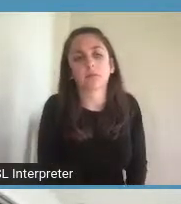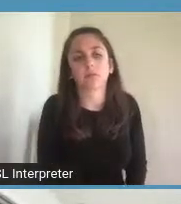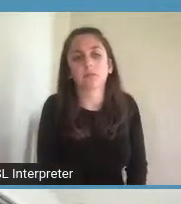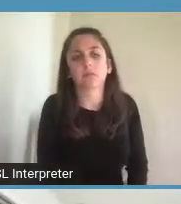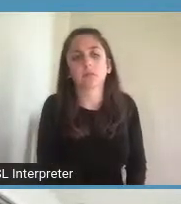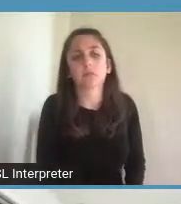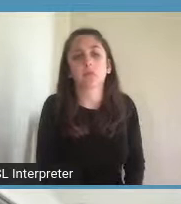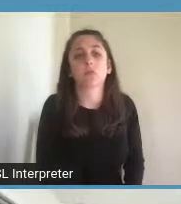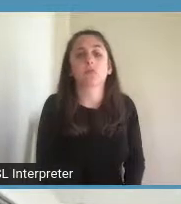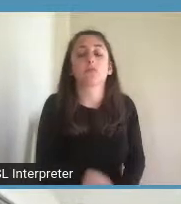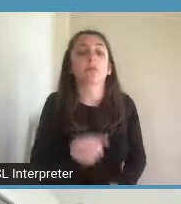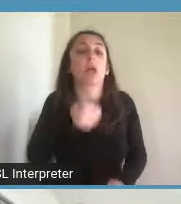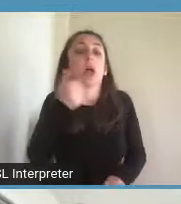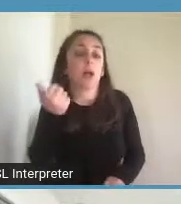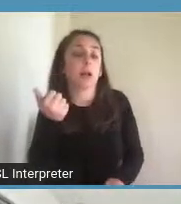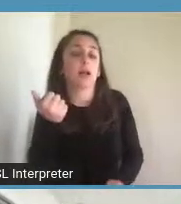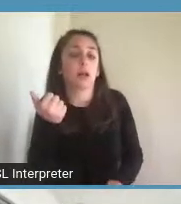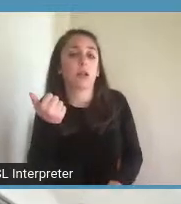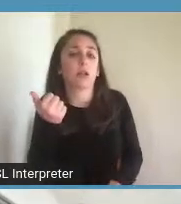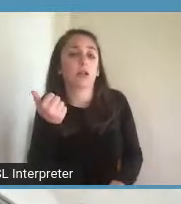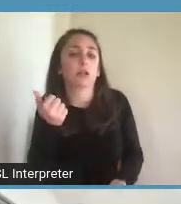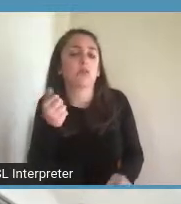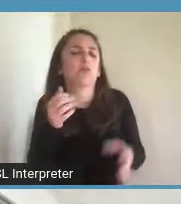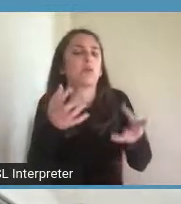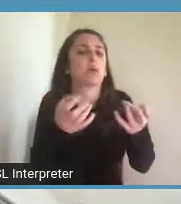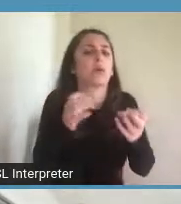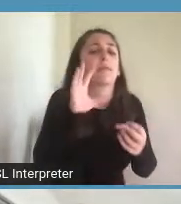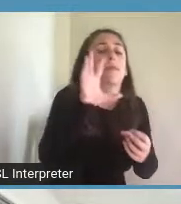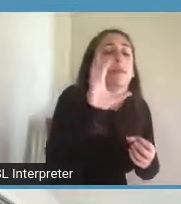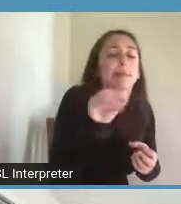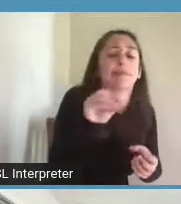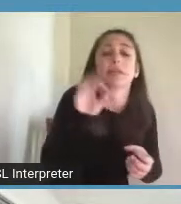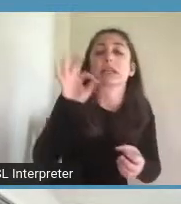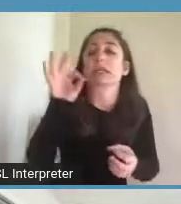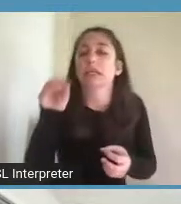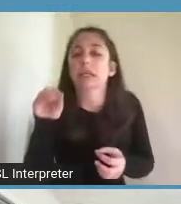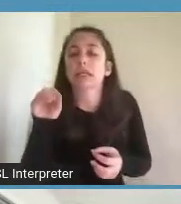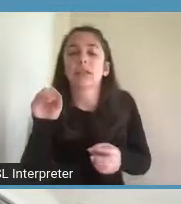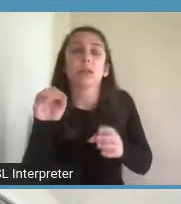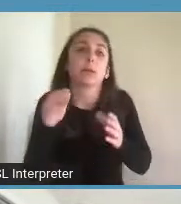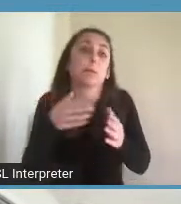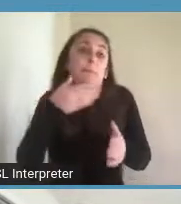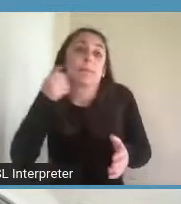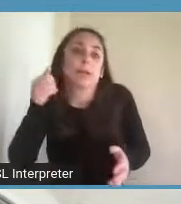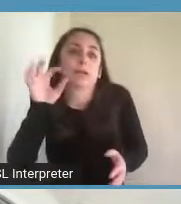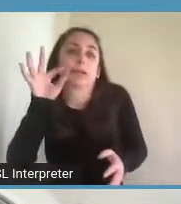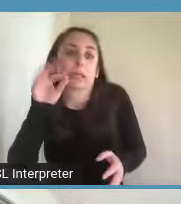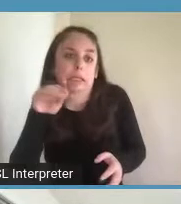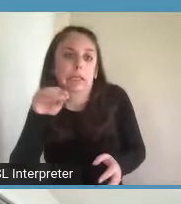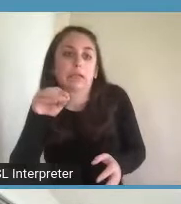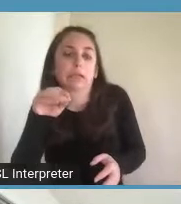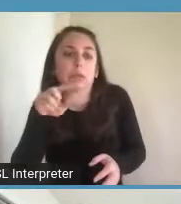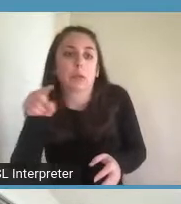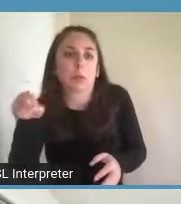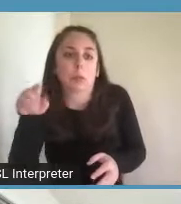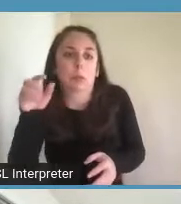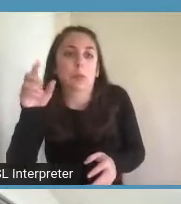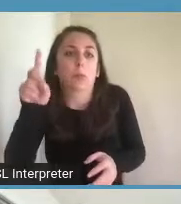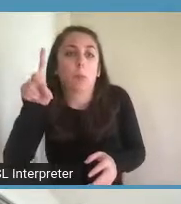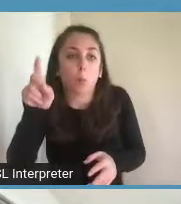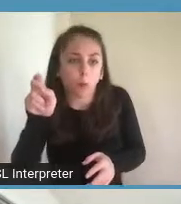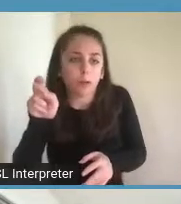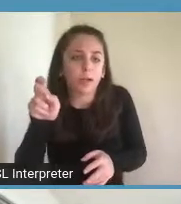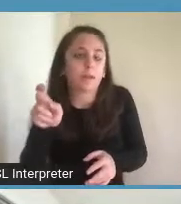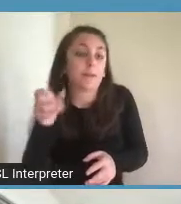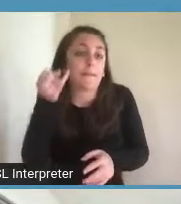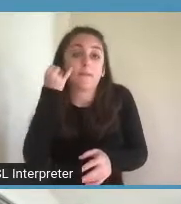just a score, you want to be in that 50 to 90 or even better in that 90 to 100. And when you're not, it will tell you kind